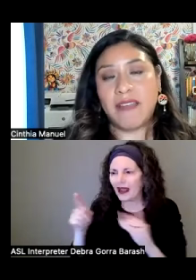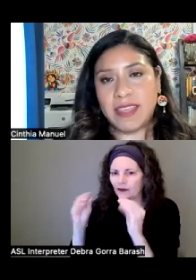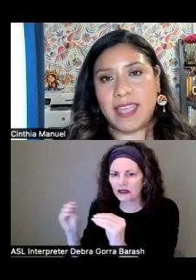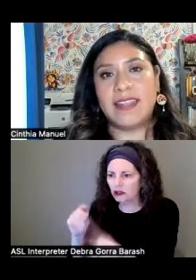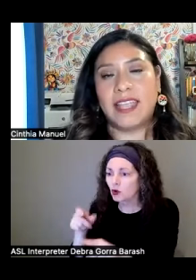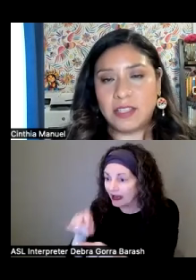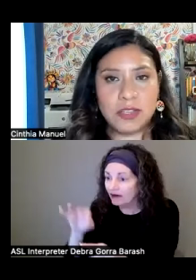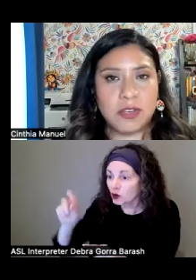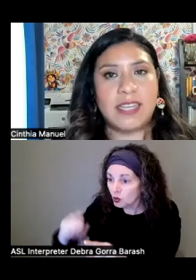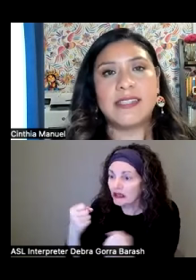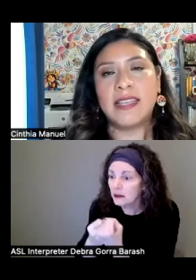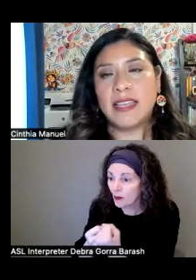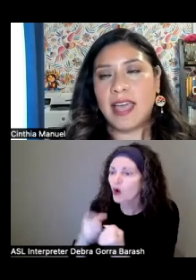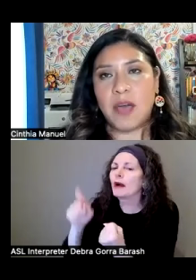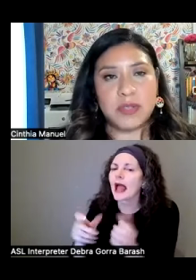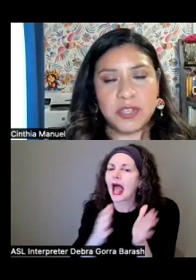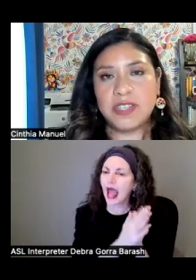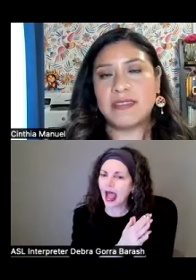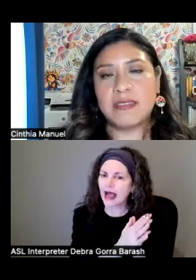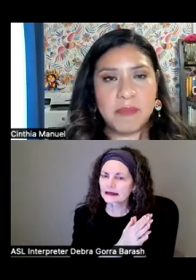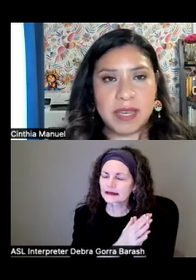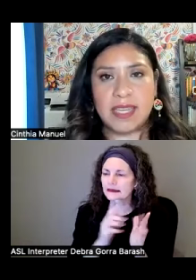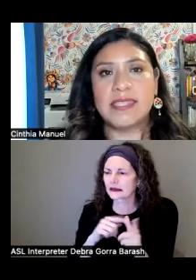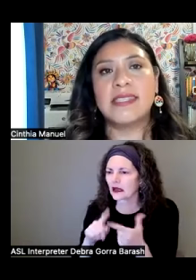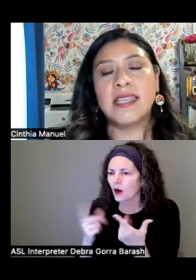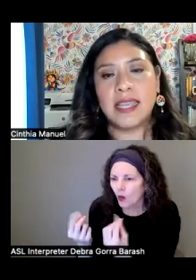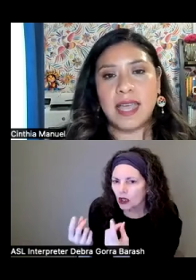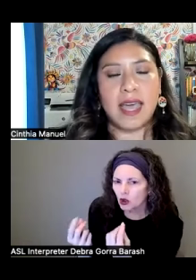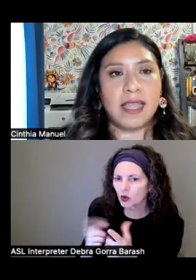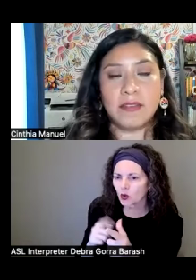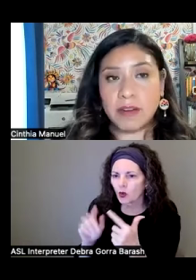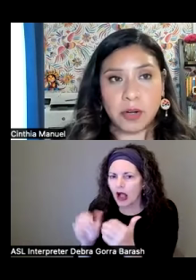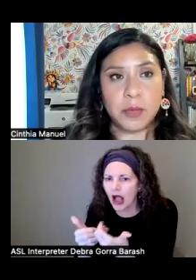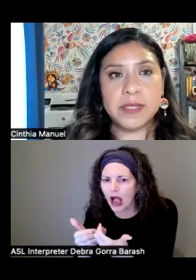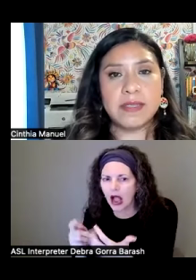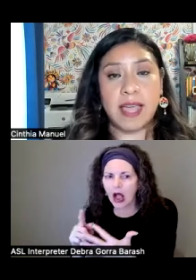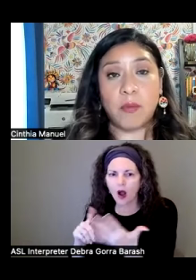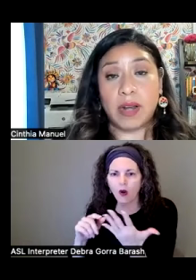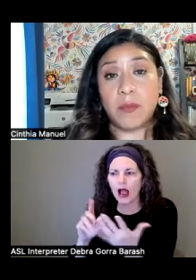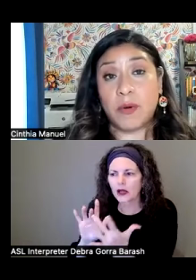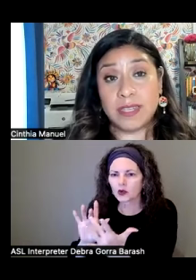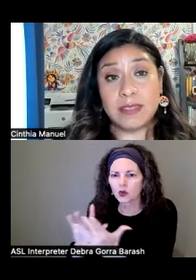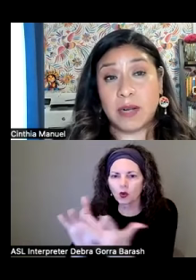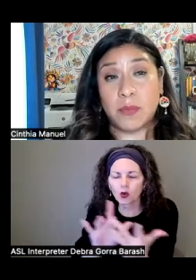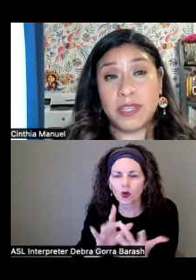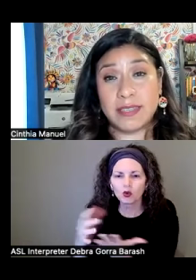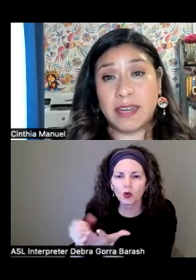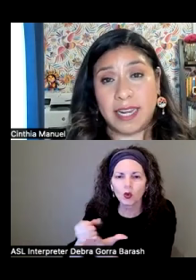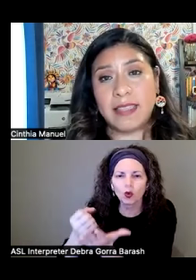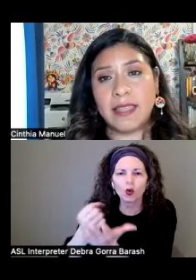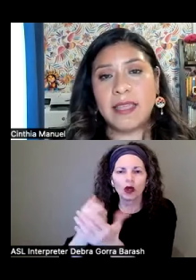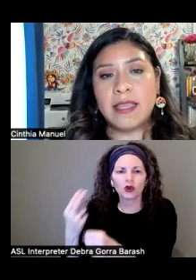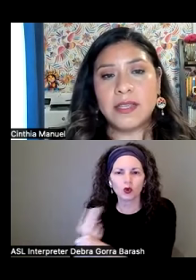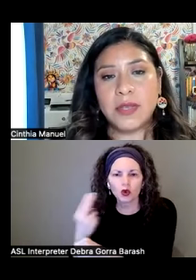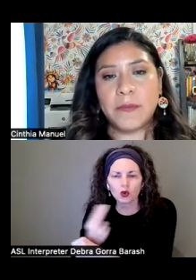to navigate the industries, positions, companies, different groups where their voices are